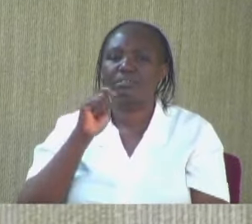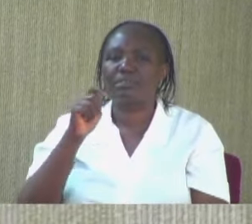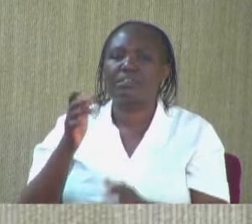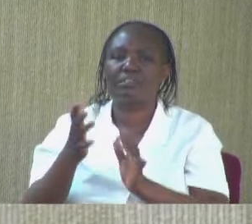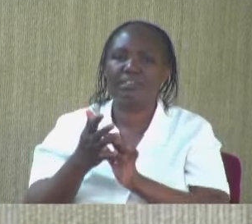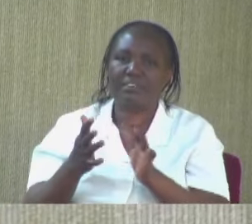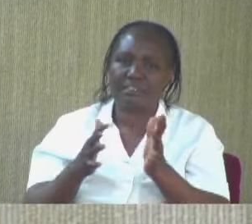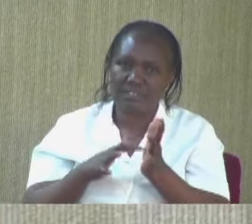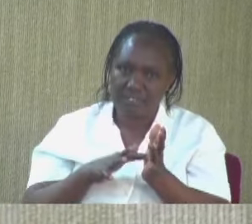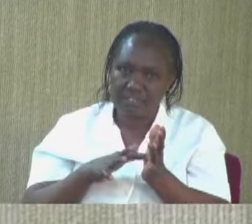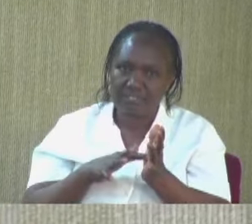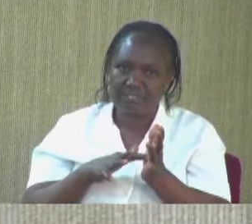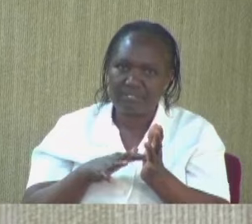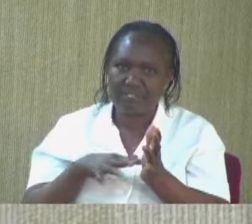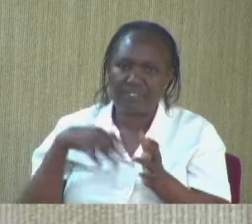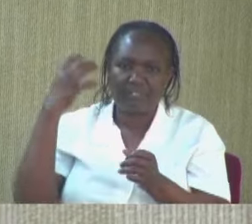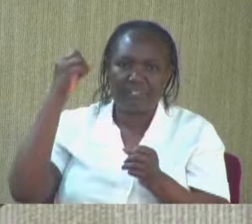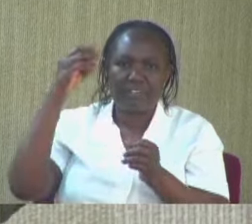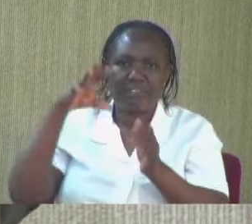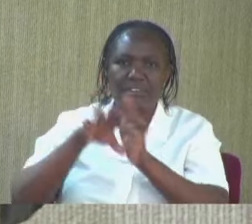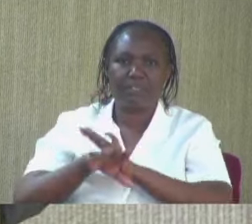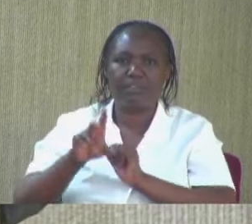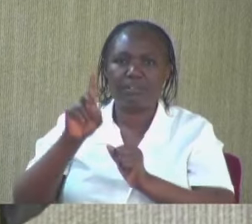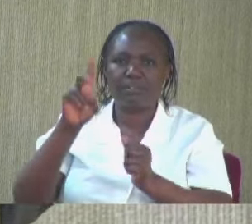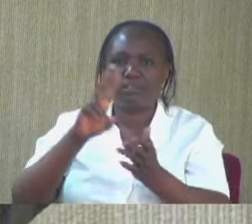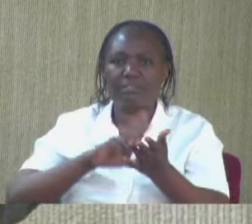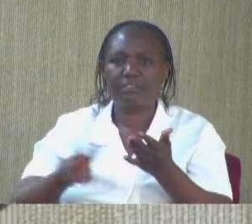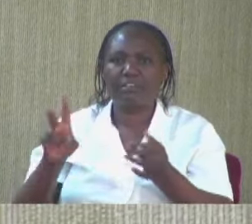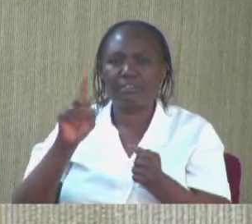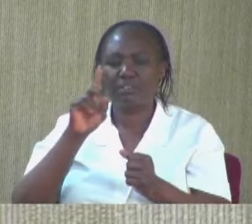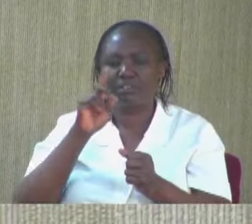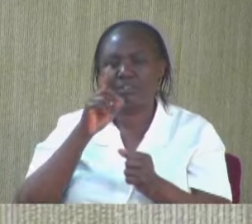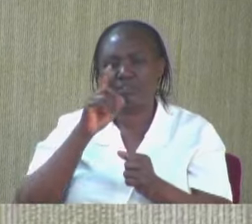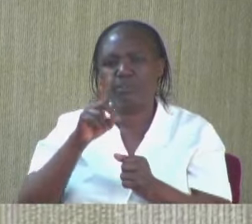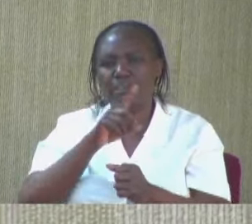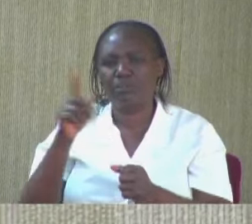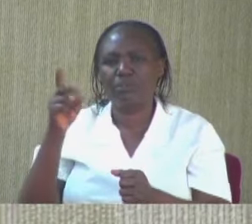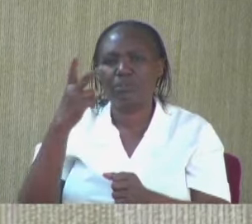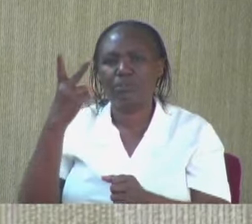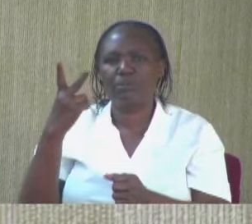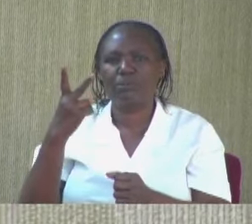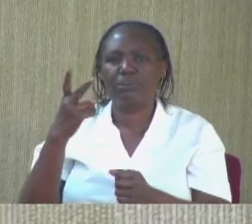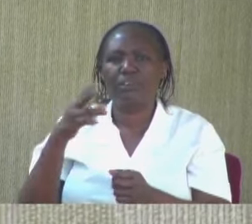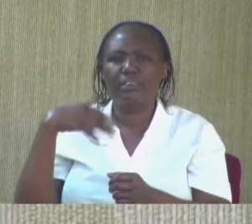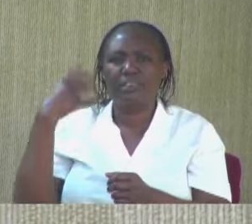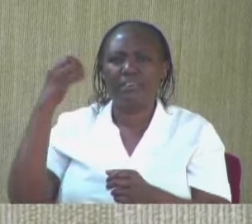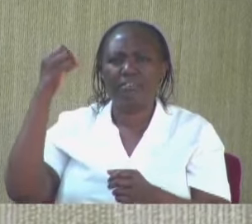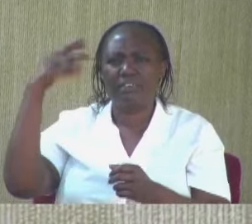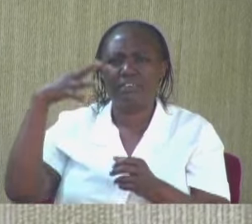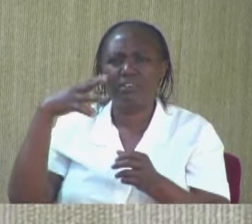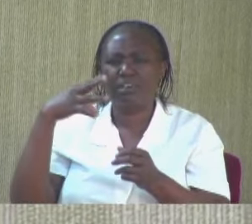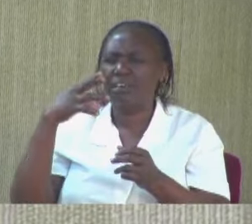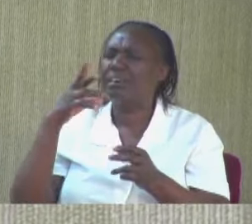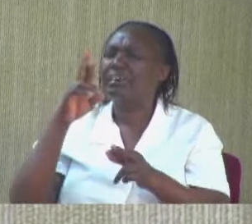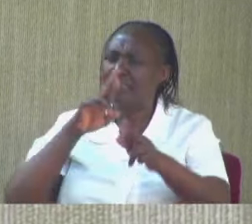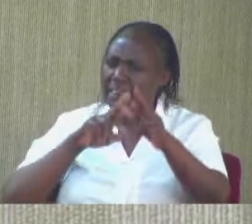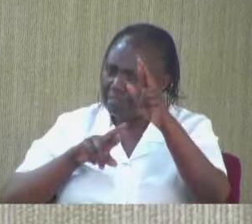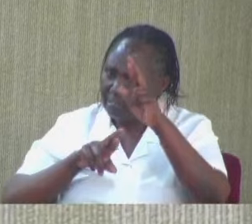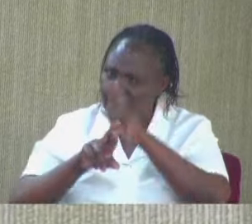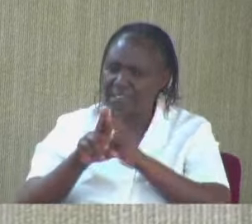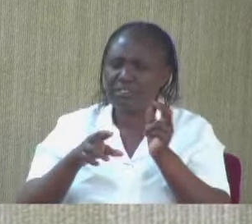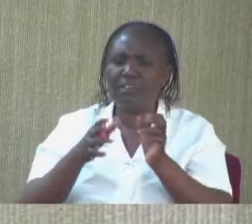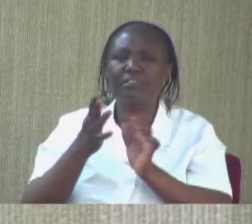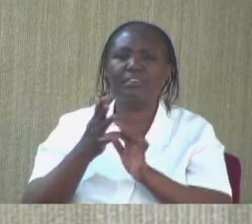Jesus? Notice Revelation chapter 1, verse 1 and 2. It says, "The revelation of Jesus Christ, which God gave